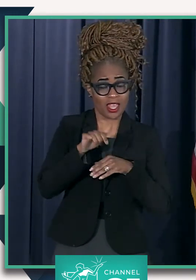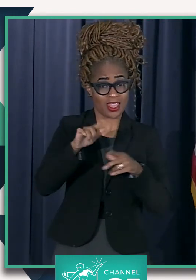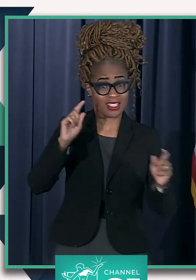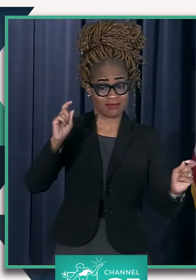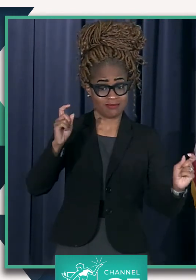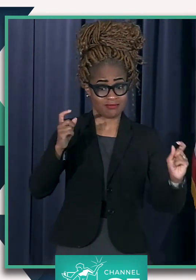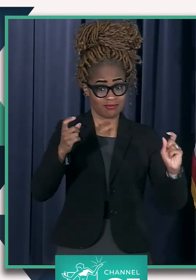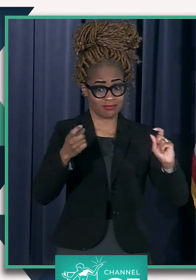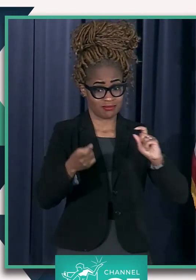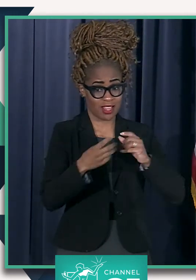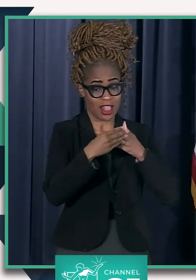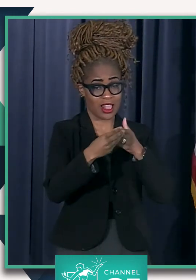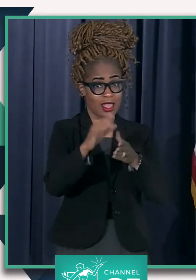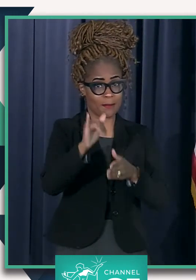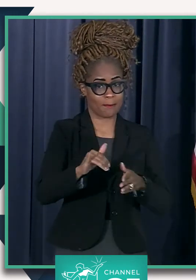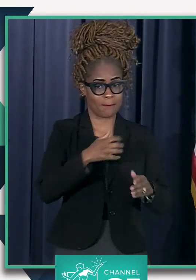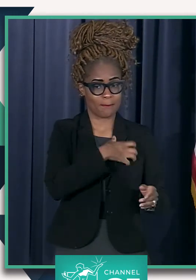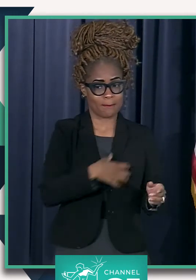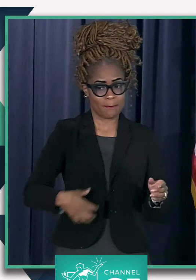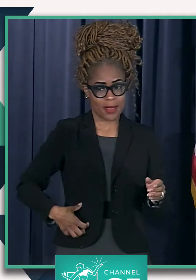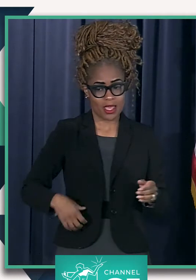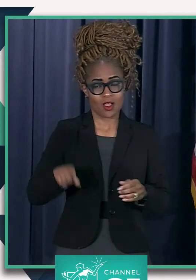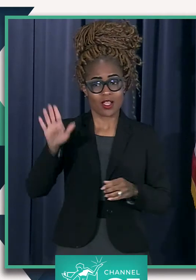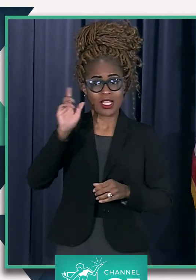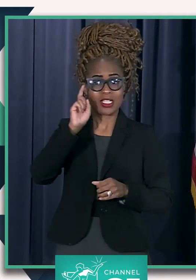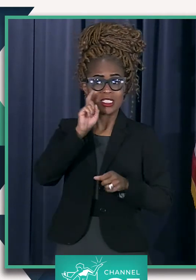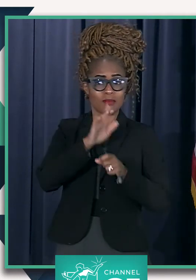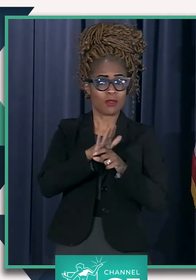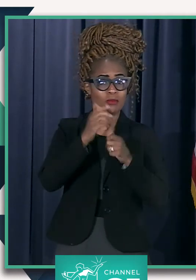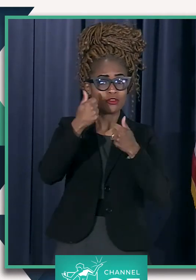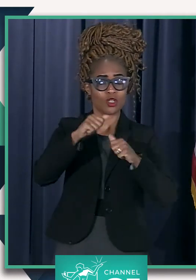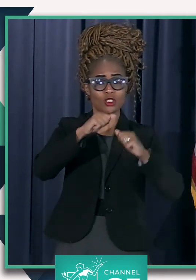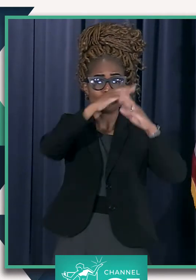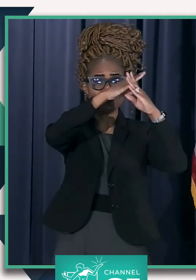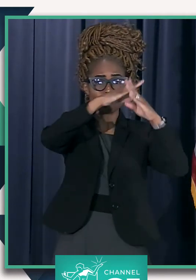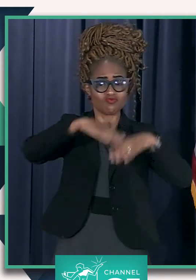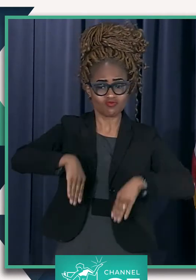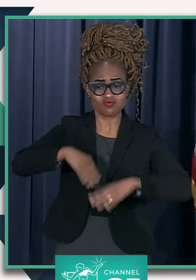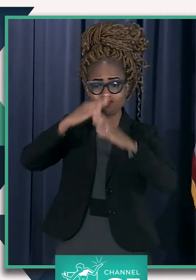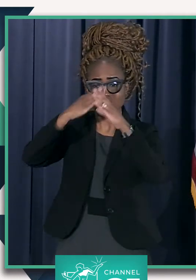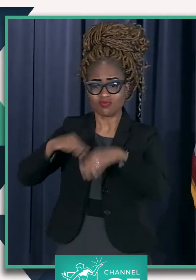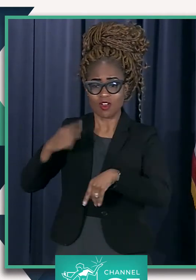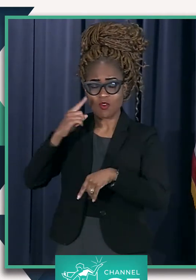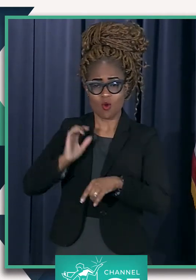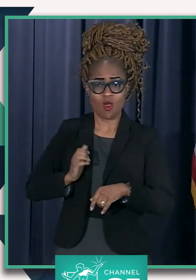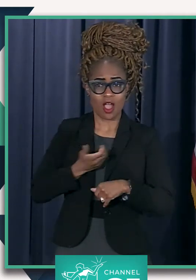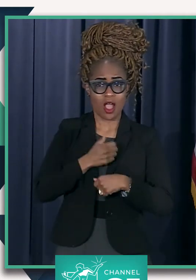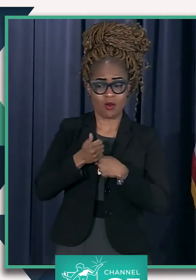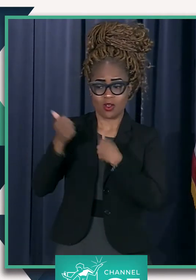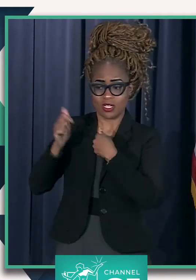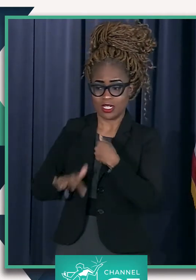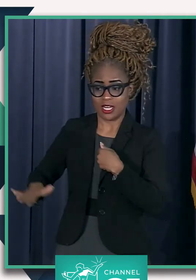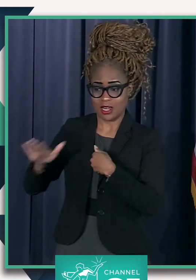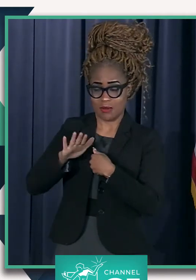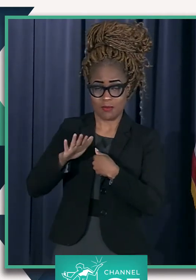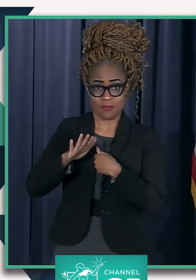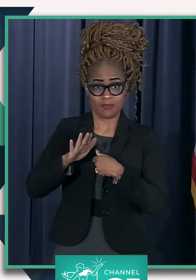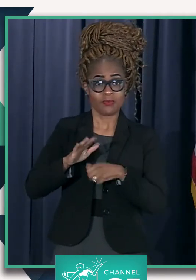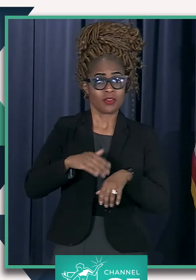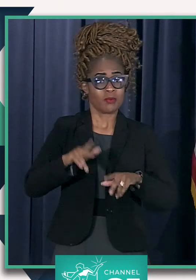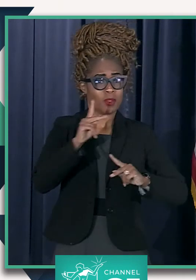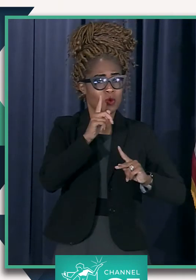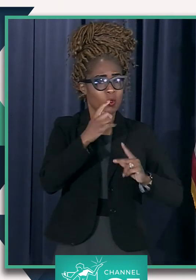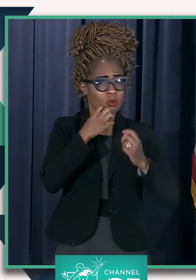mayor's team and his commitment to taking down the barriers for our neighborhoods. Today, developers who care about affordable